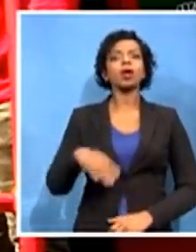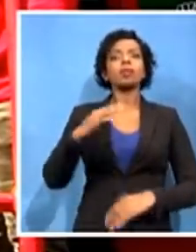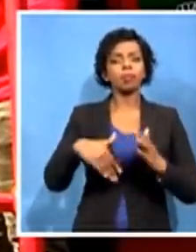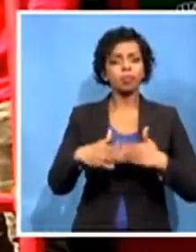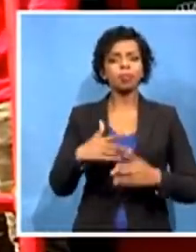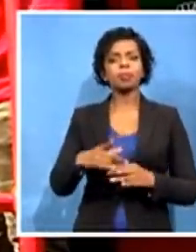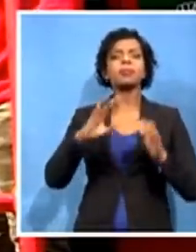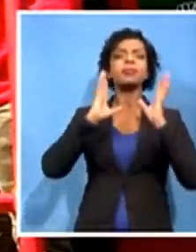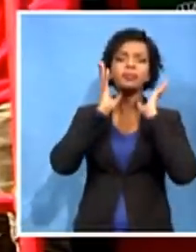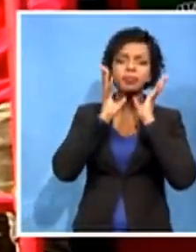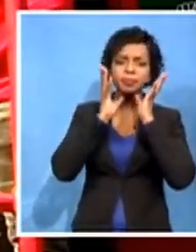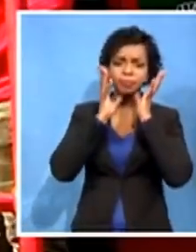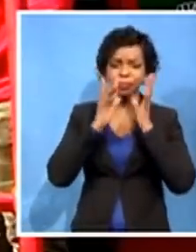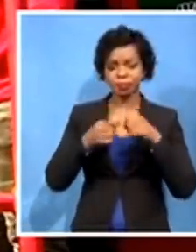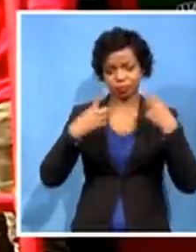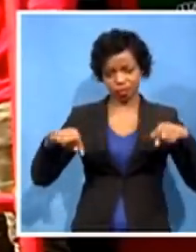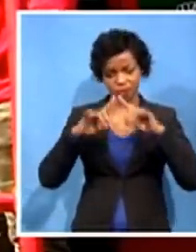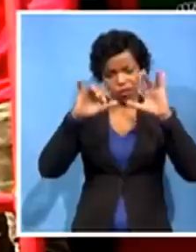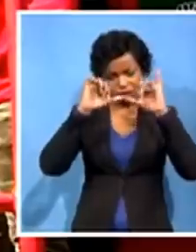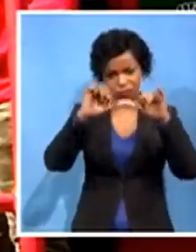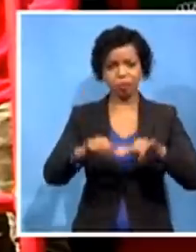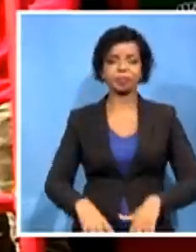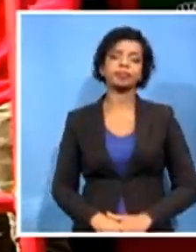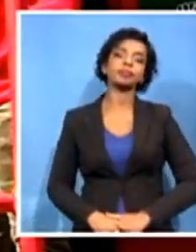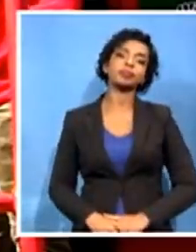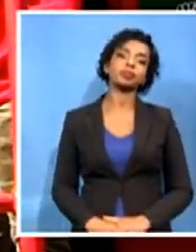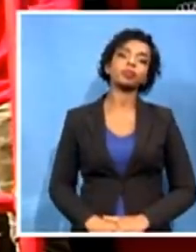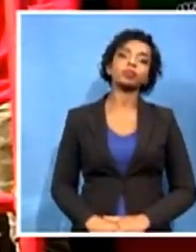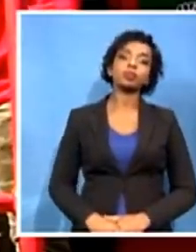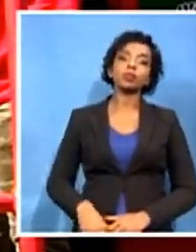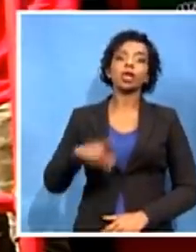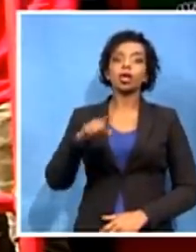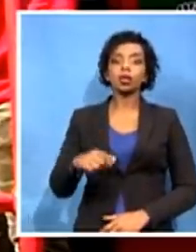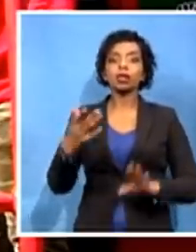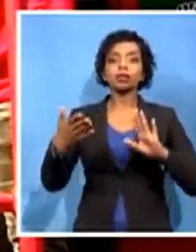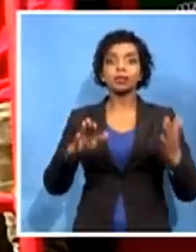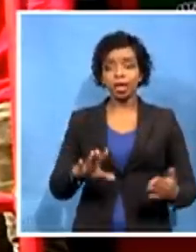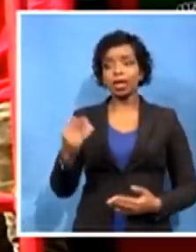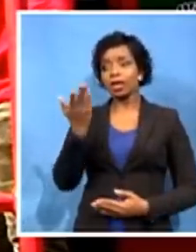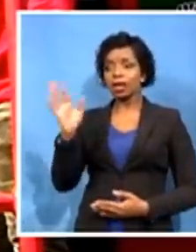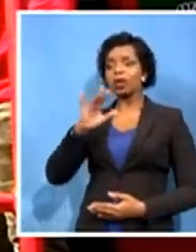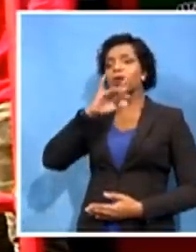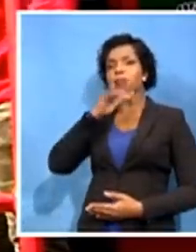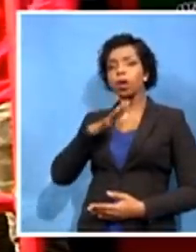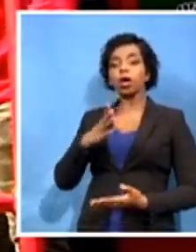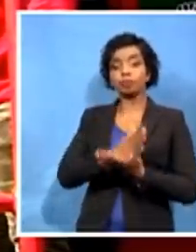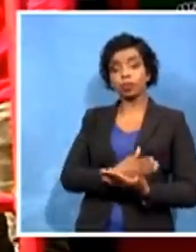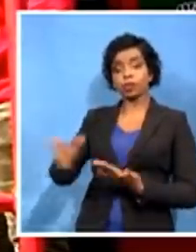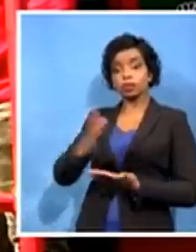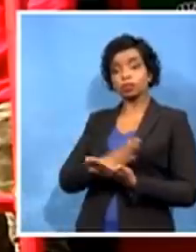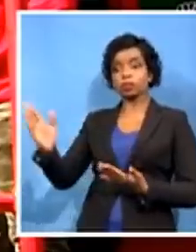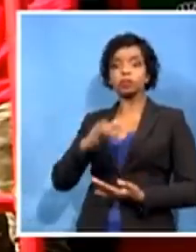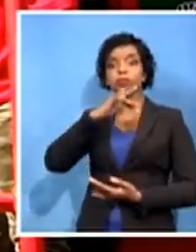EFF, long live! Down with Boers, down! Down with white races, down!